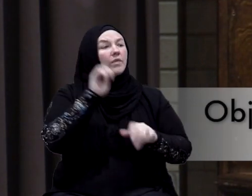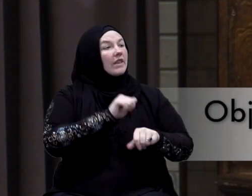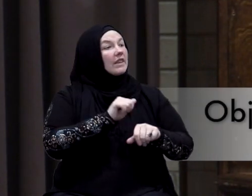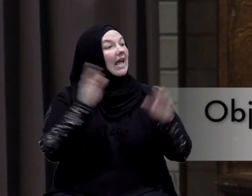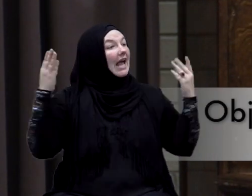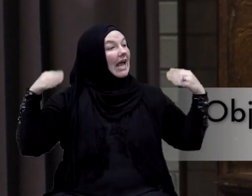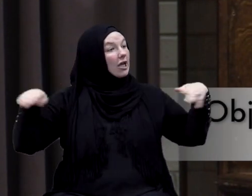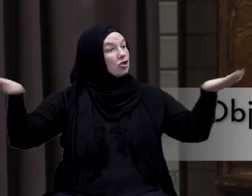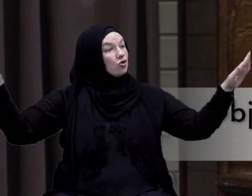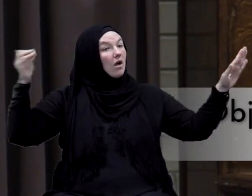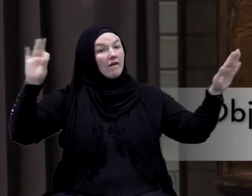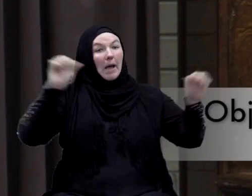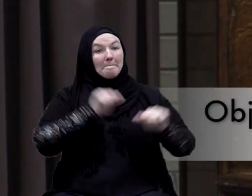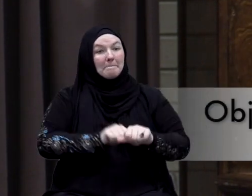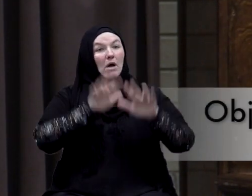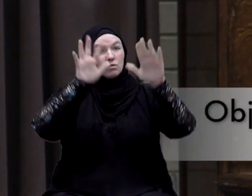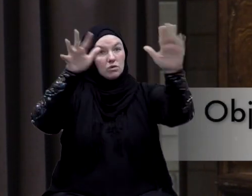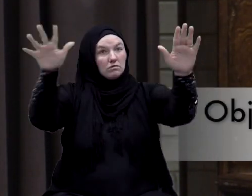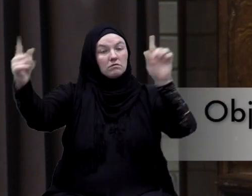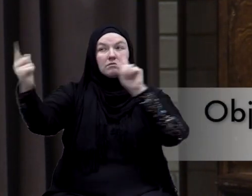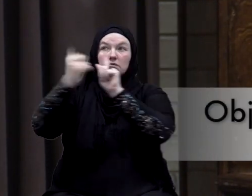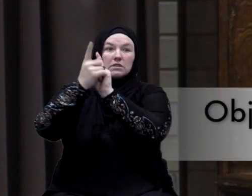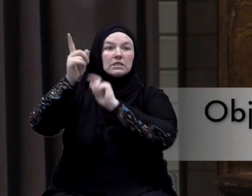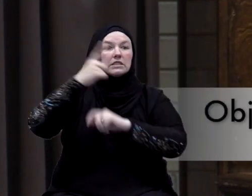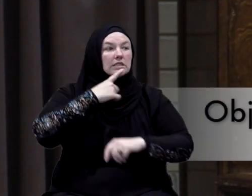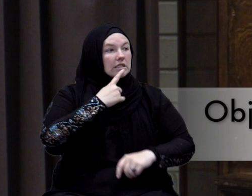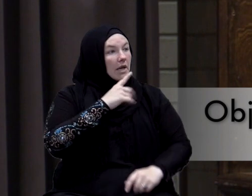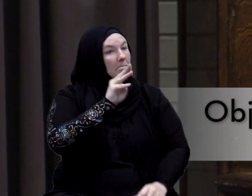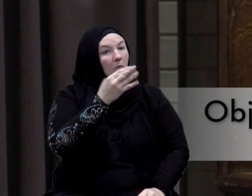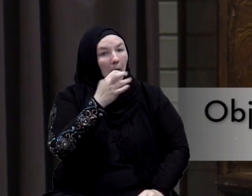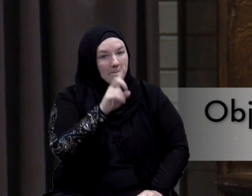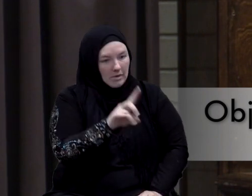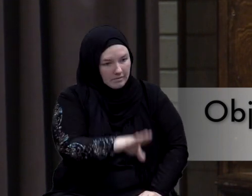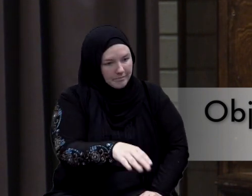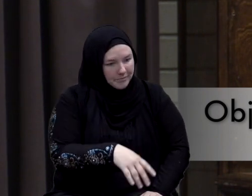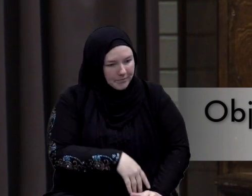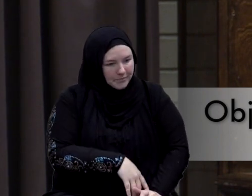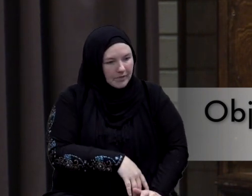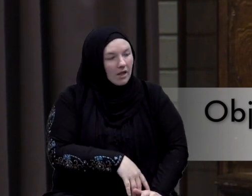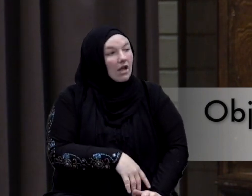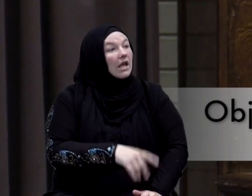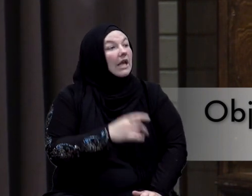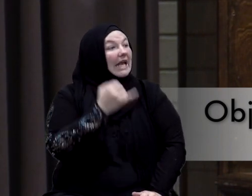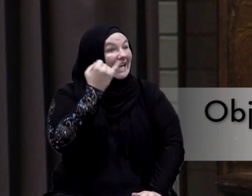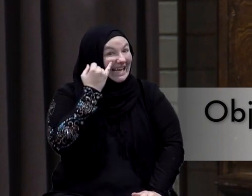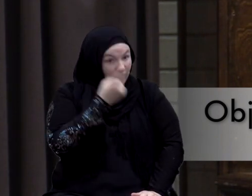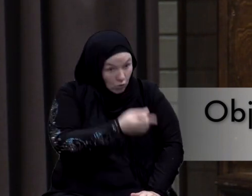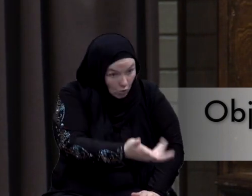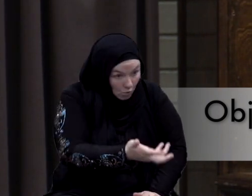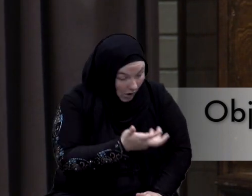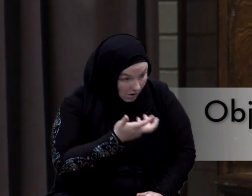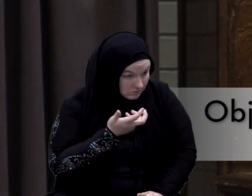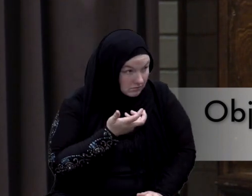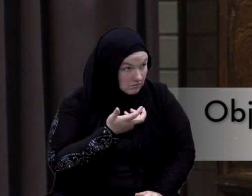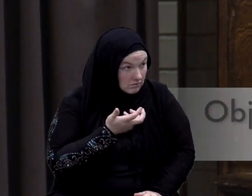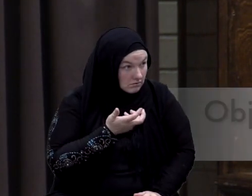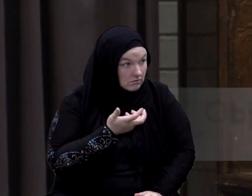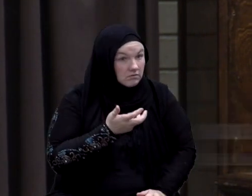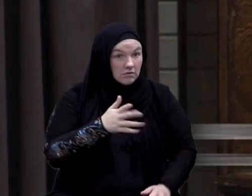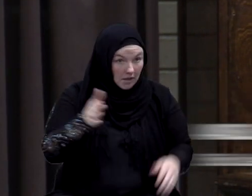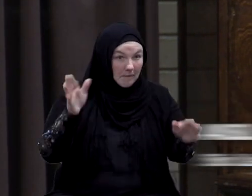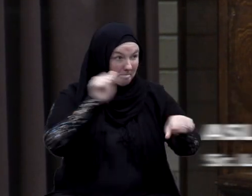come to him and tells him, Muhammad, Allah has authorized me If you want, I could